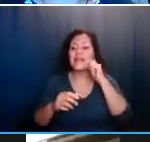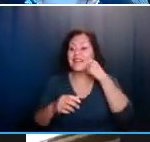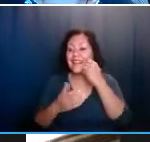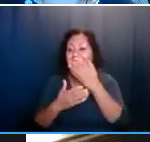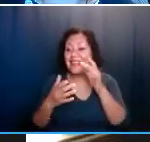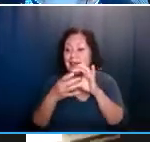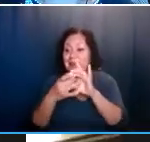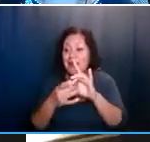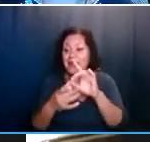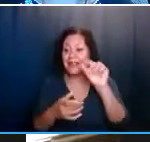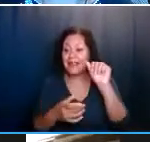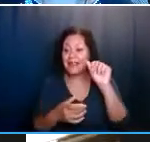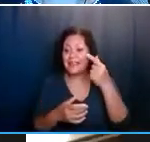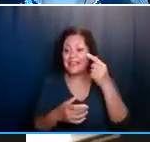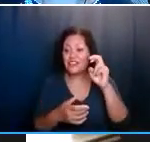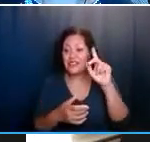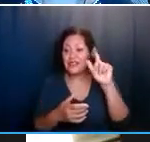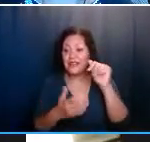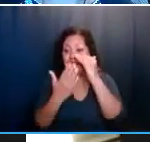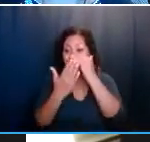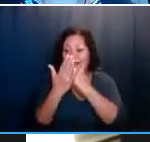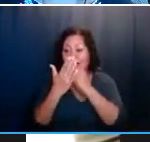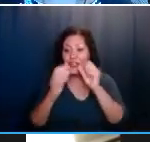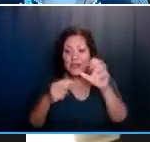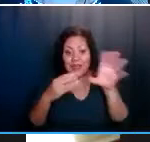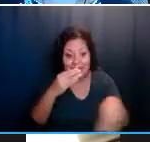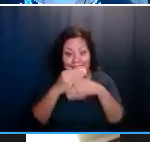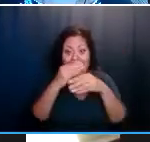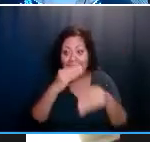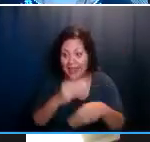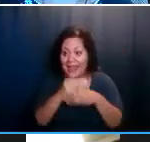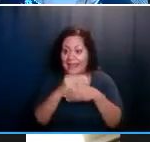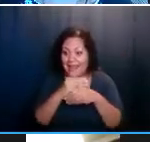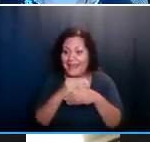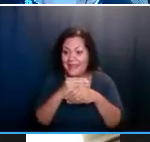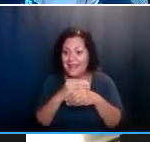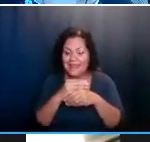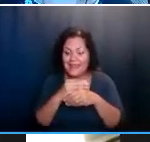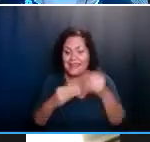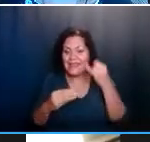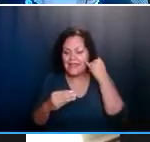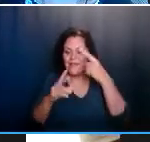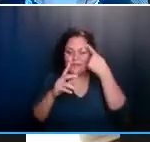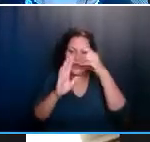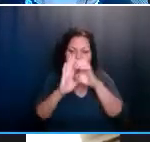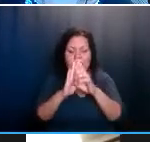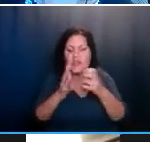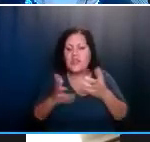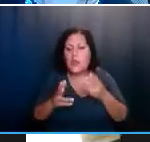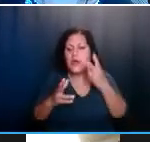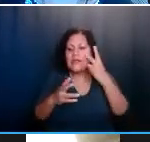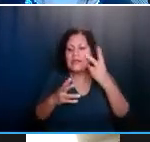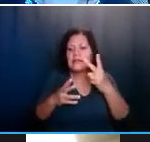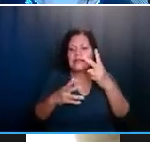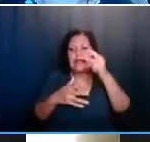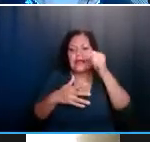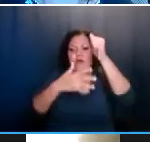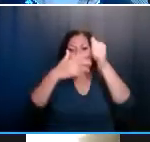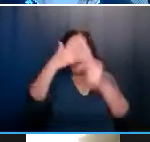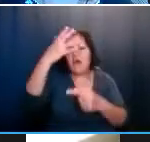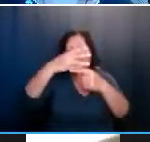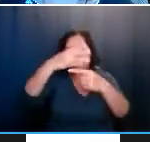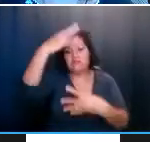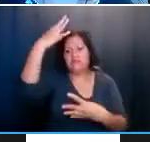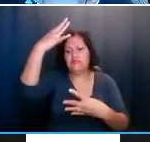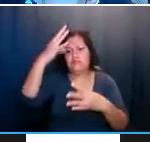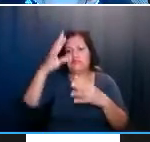can add things to your agenda. So if you don't want to see all of the sessions throughout the day, because you can't go to all of them, some of them